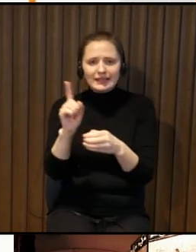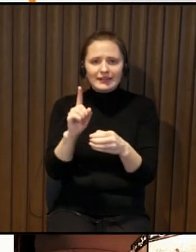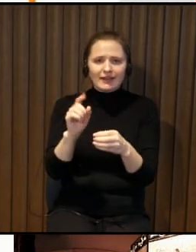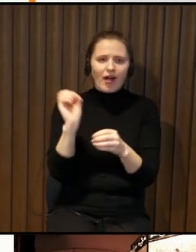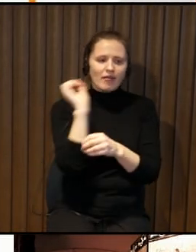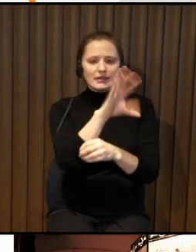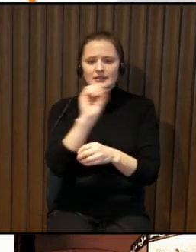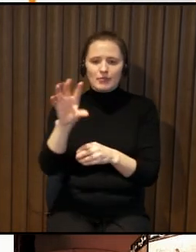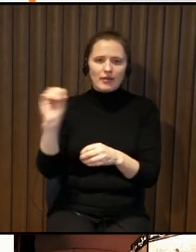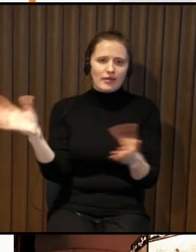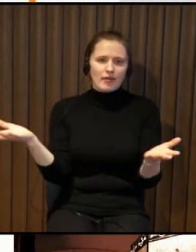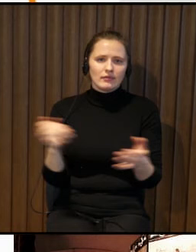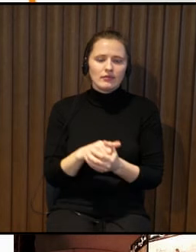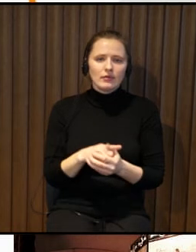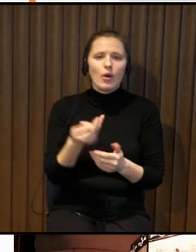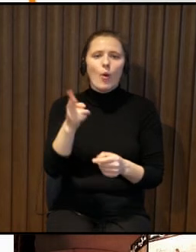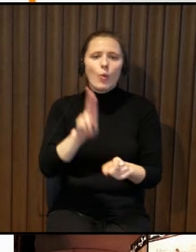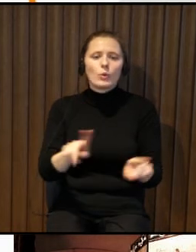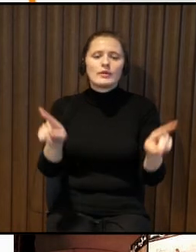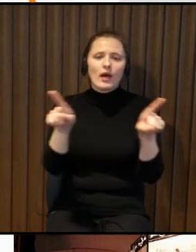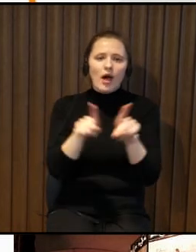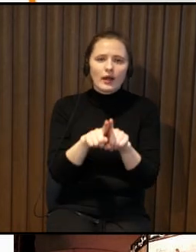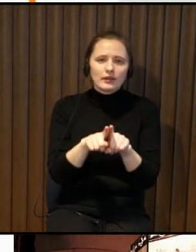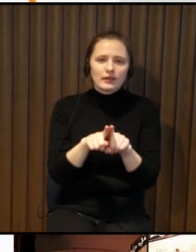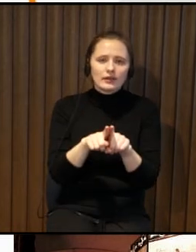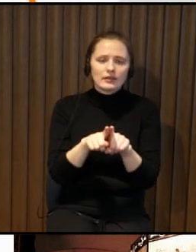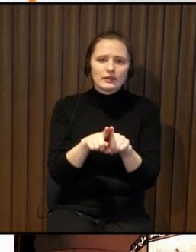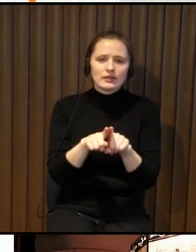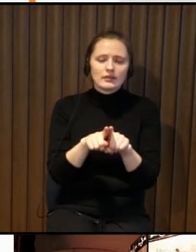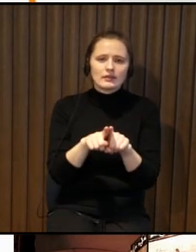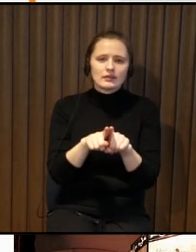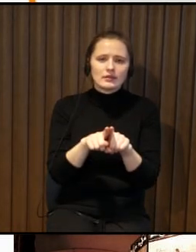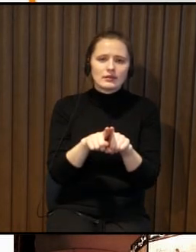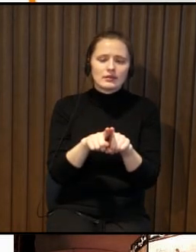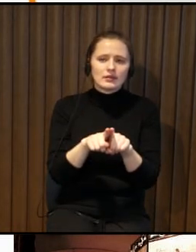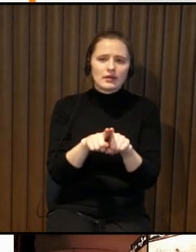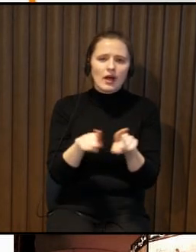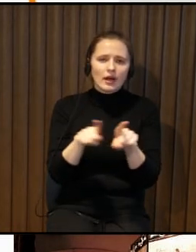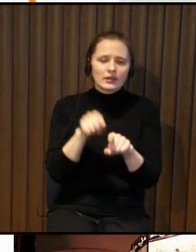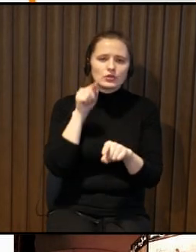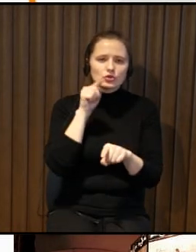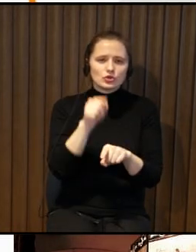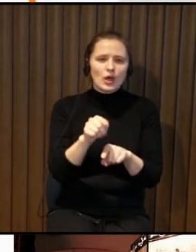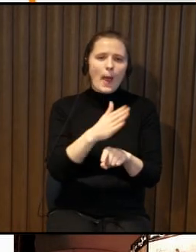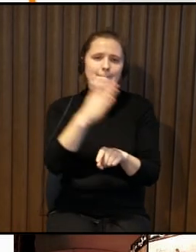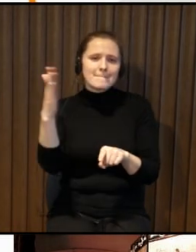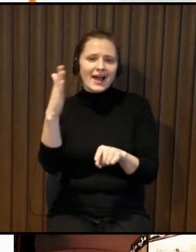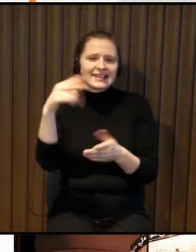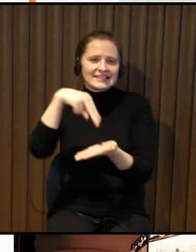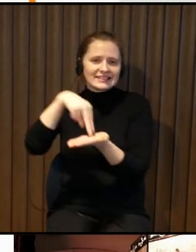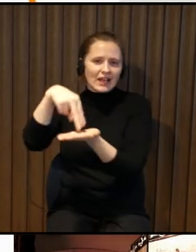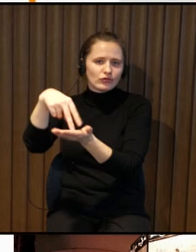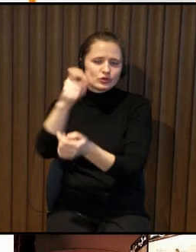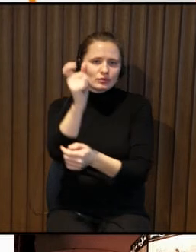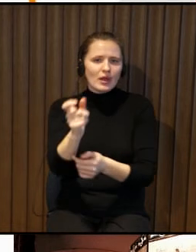It is at the edge that we find the greatest value of inclusion. The people that are currently excluded by our systems, who